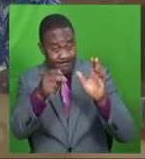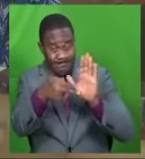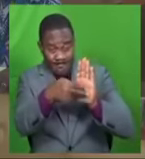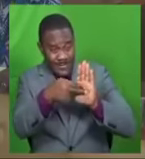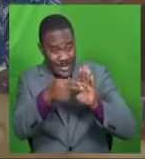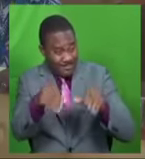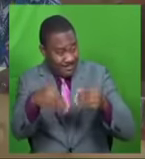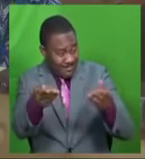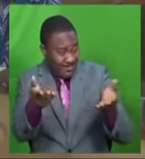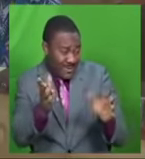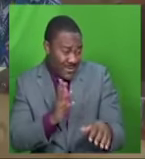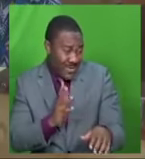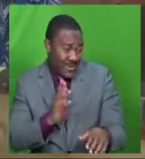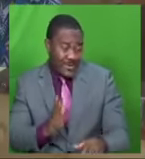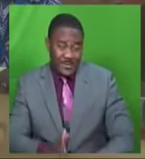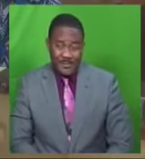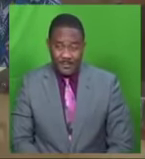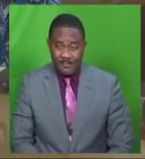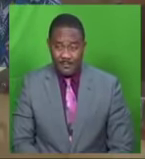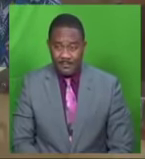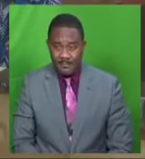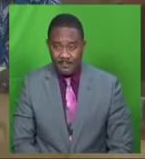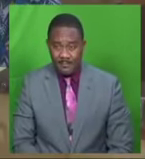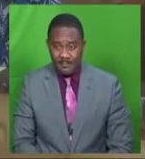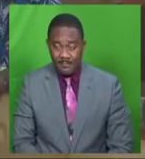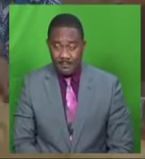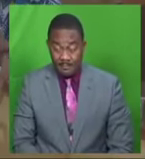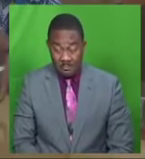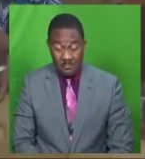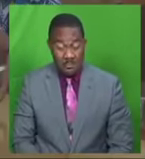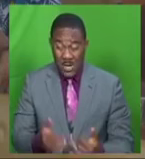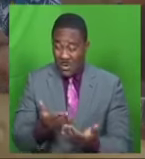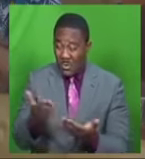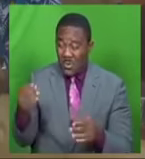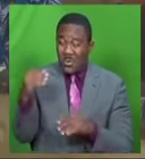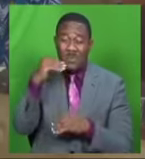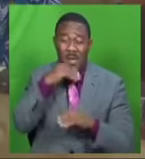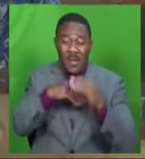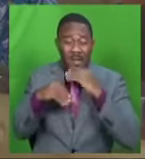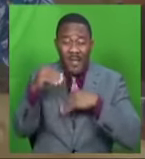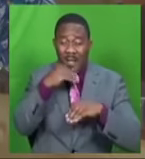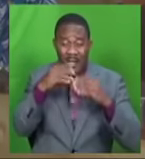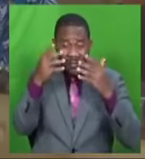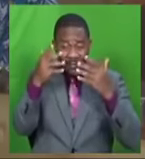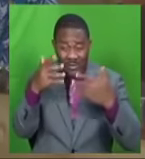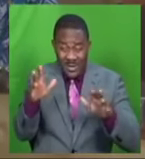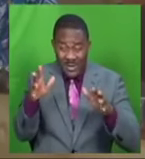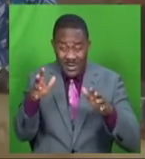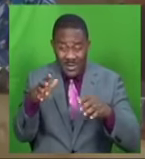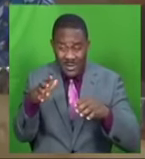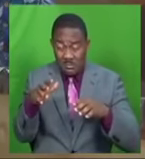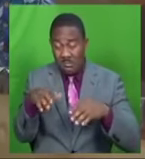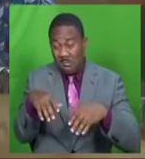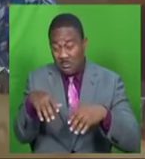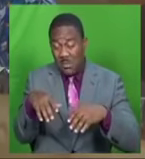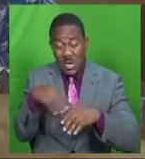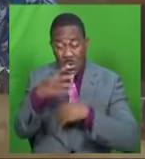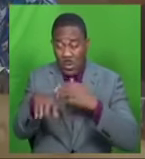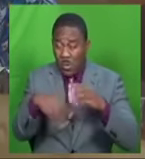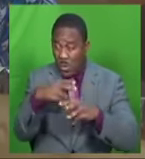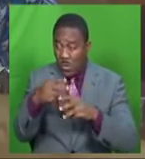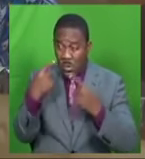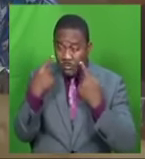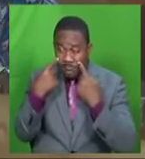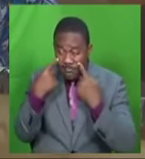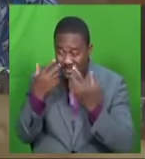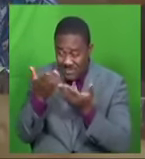You came into power riding on lies. Now, the whole country, the whole world, they have one more minute. The kind of leadership that we